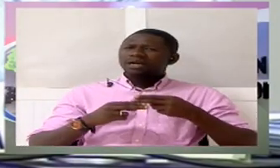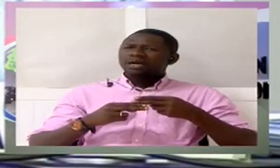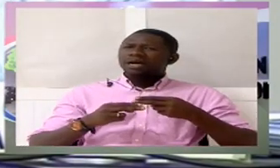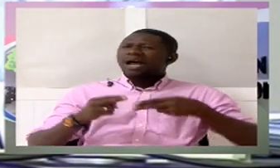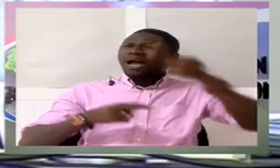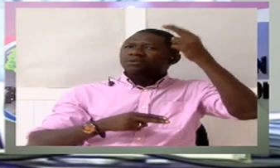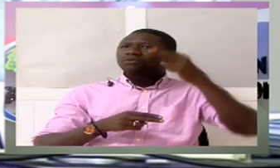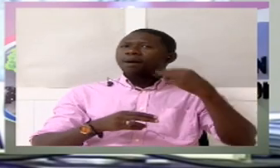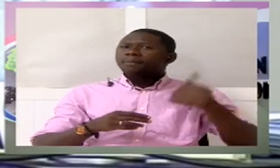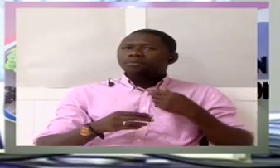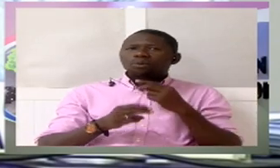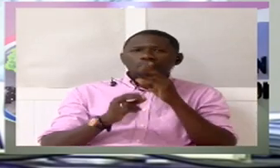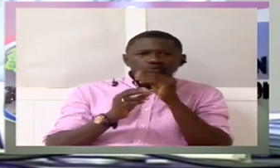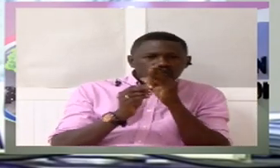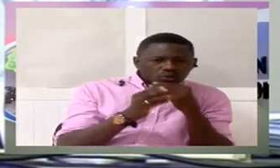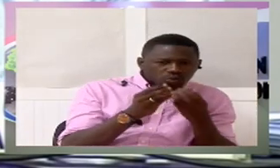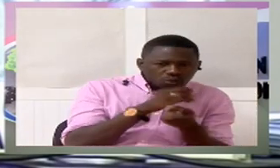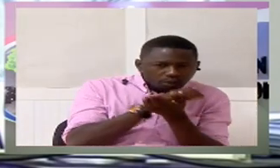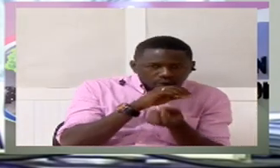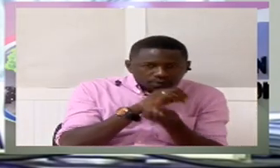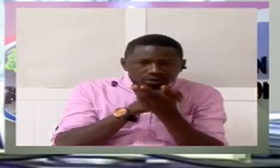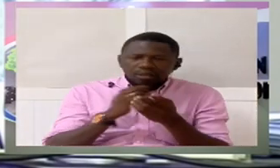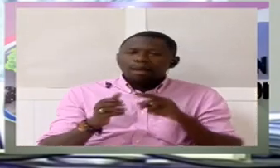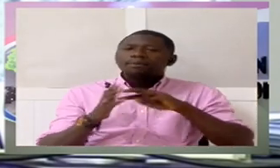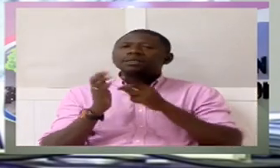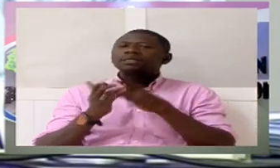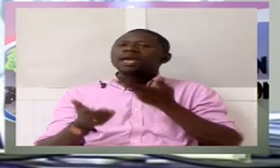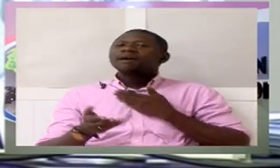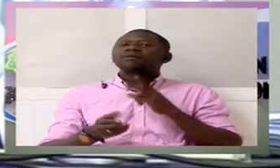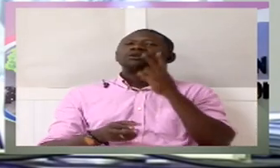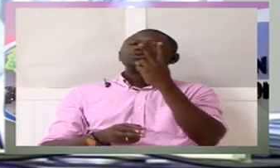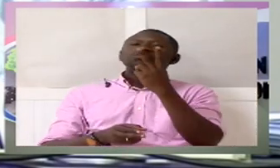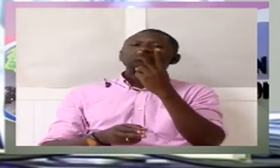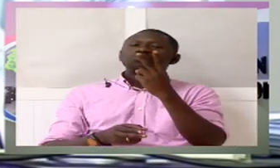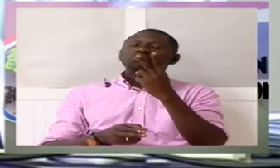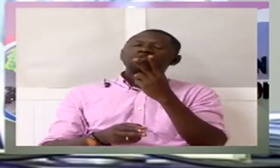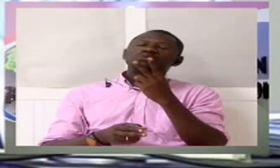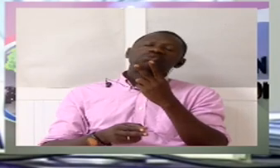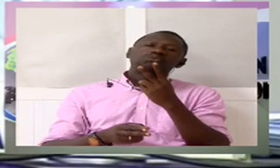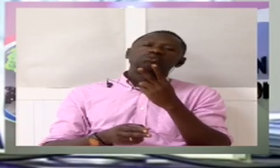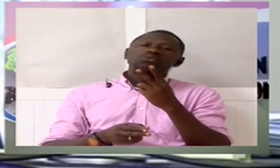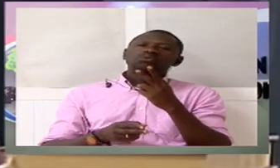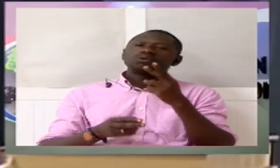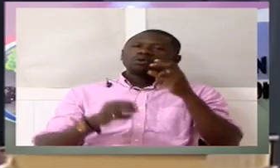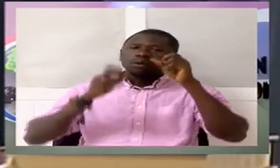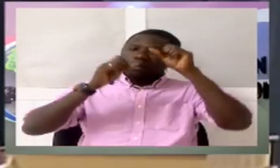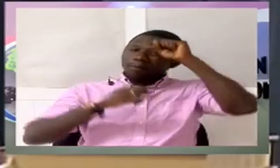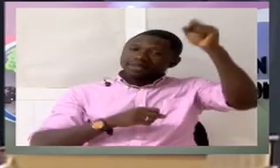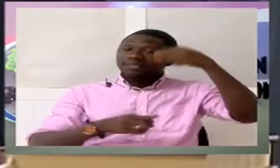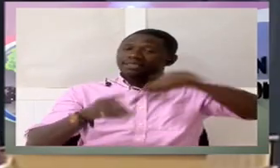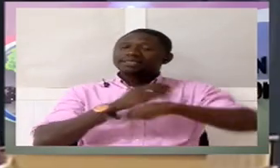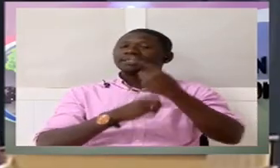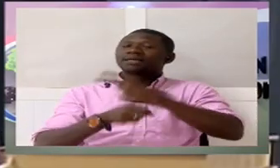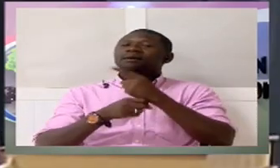rumors that we had two rulers in Gambia, Mansa Jara and Mansa Kanilai, correct?